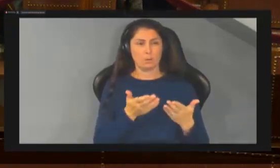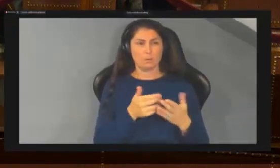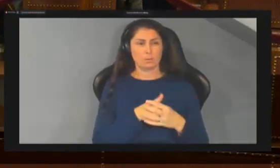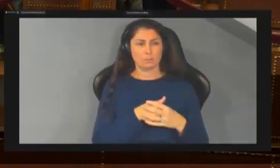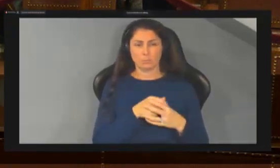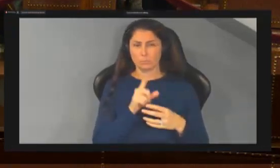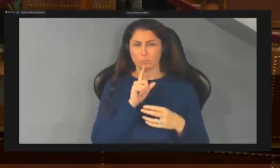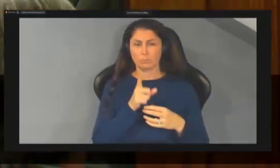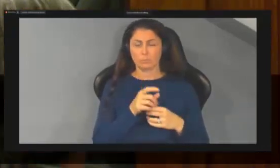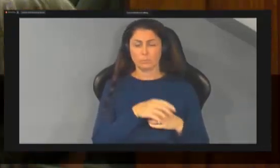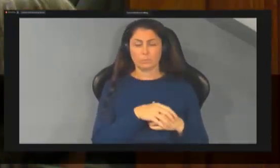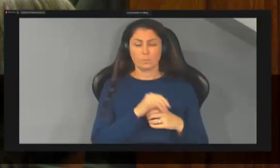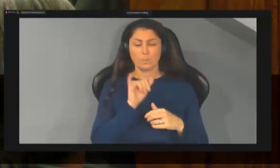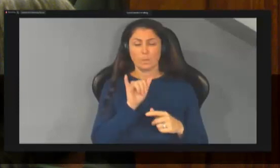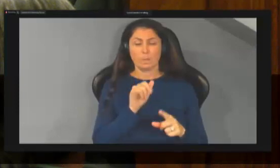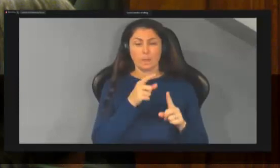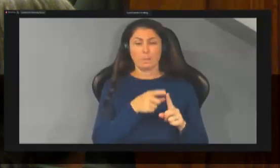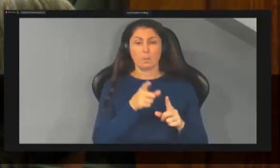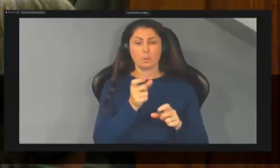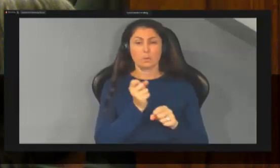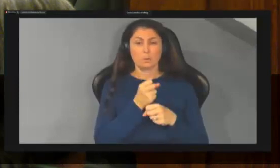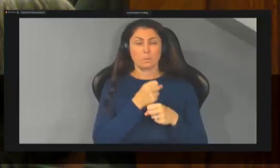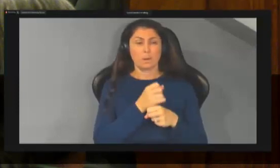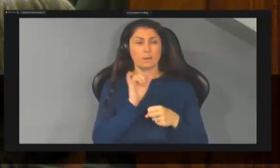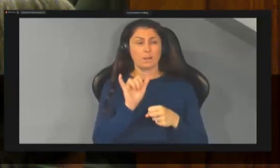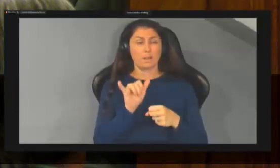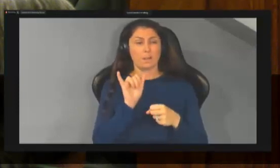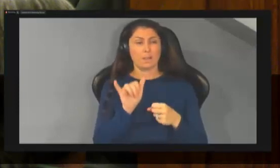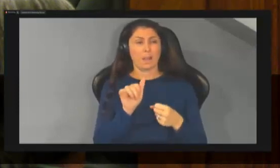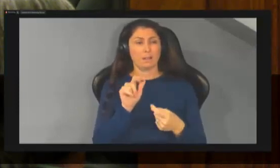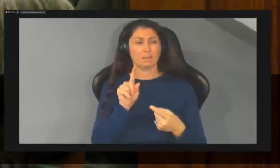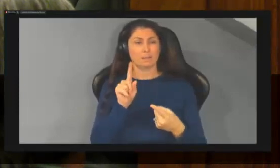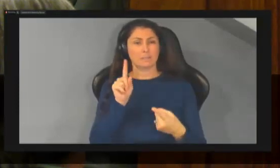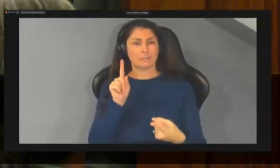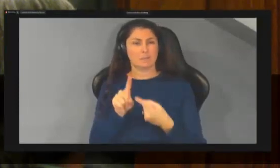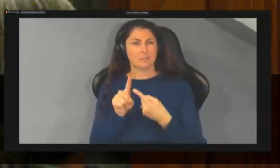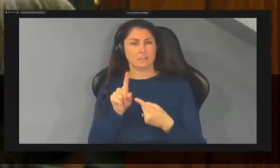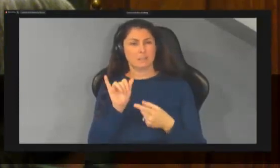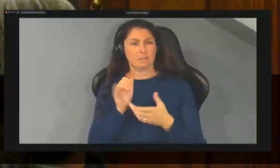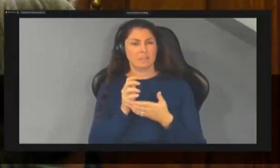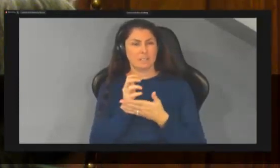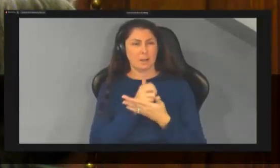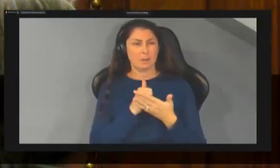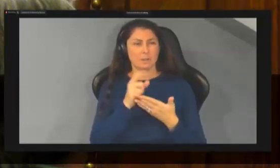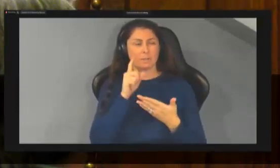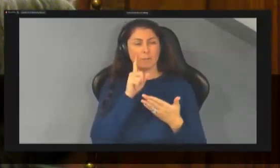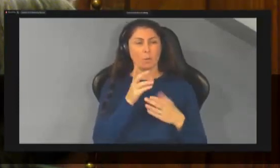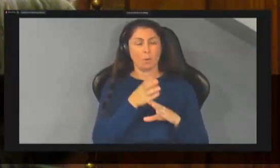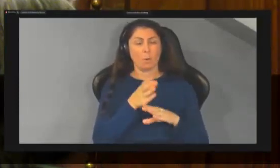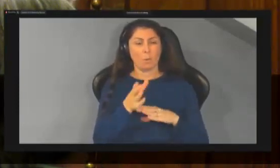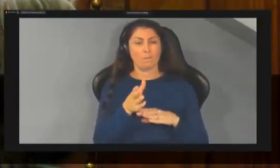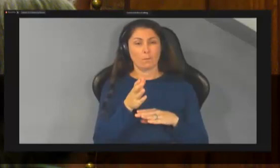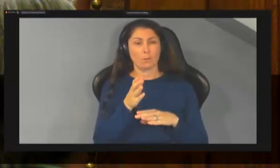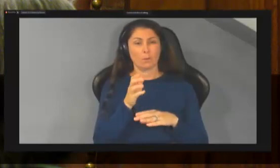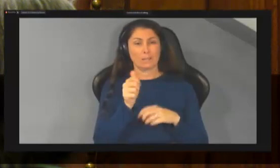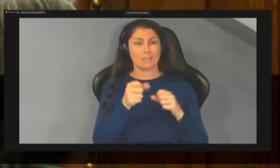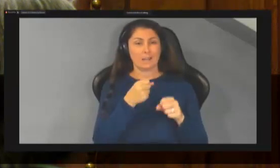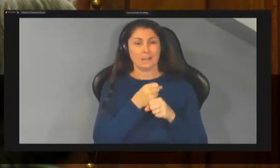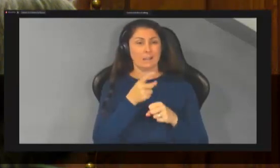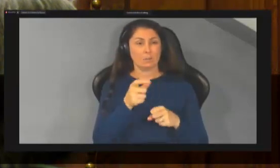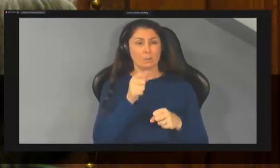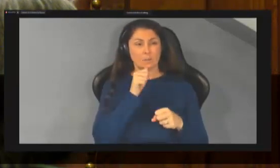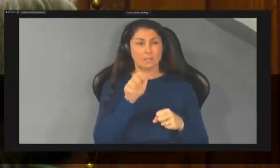And the point that you're making is about the diminishment of salary. And so for over a decade, you didn't take cost of